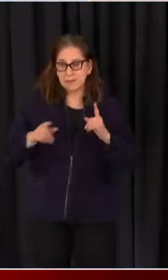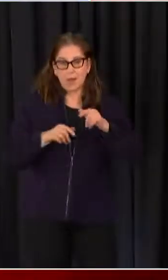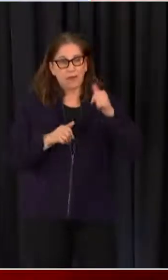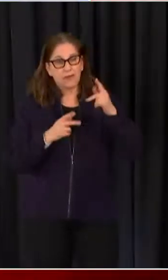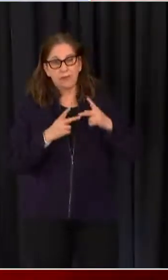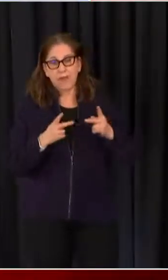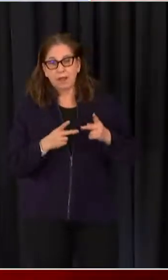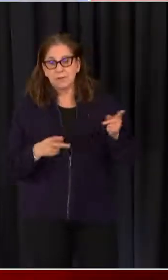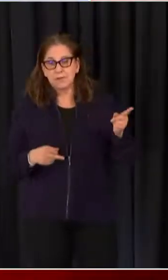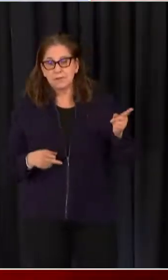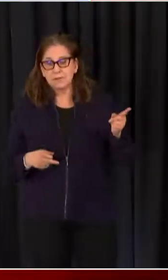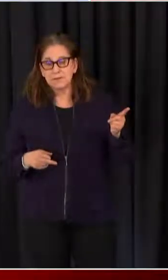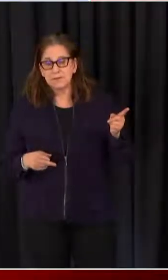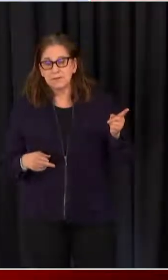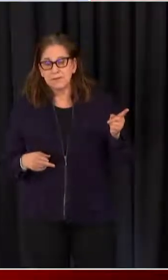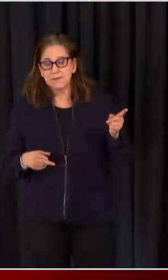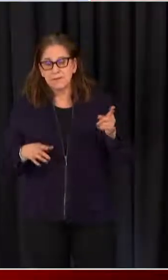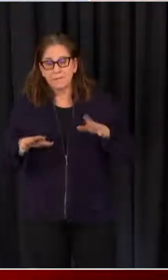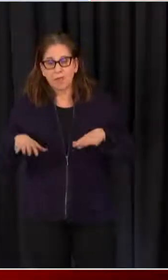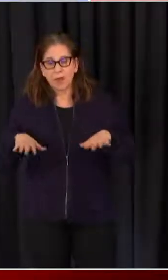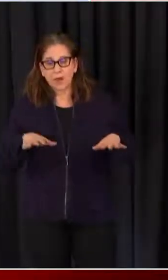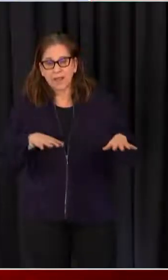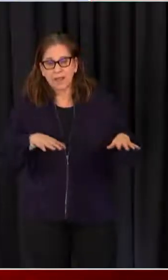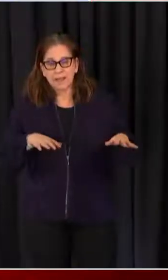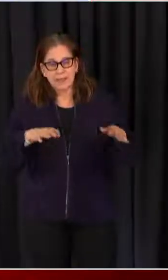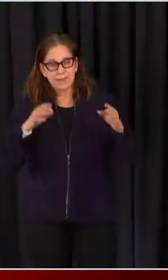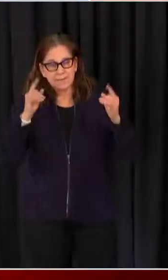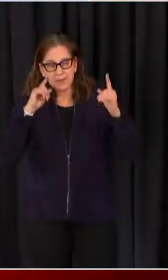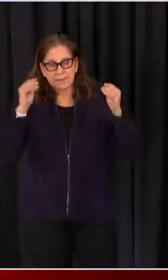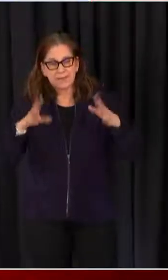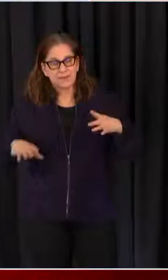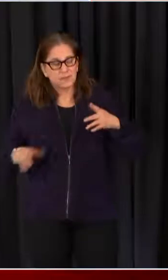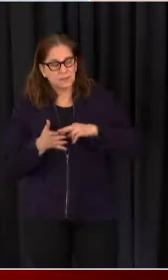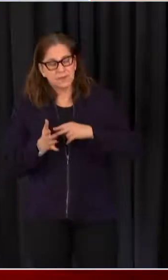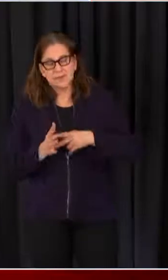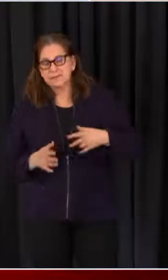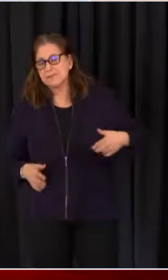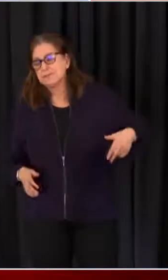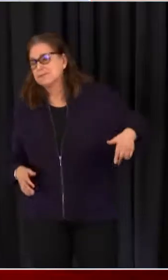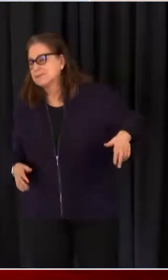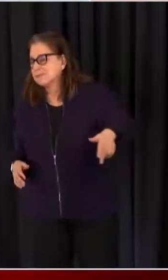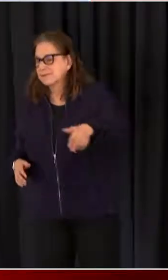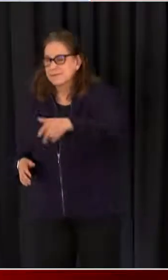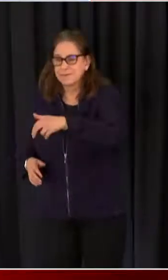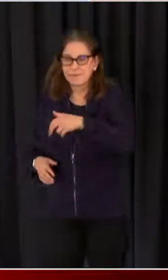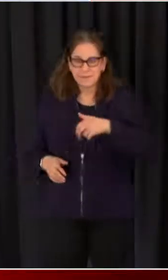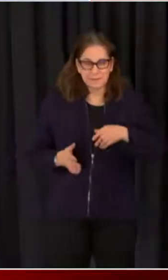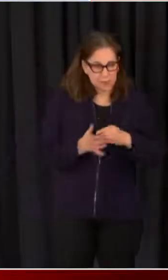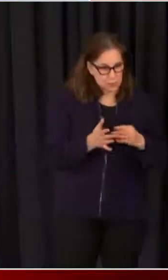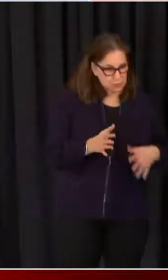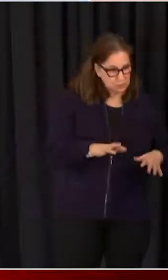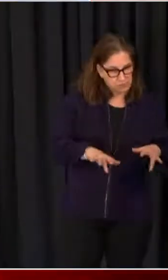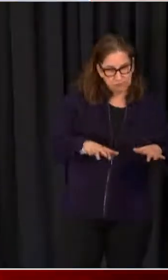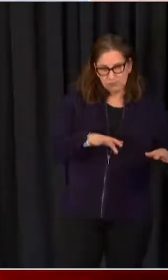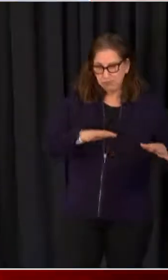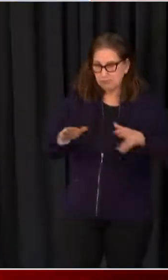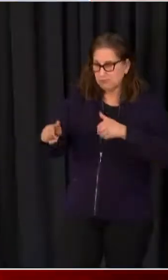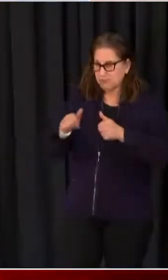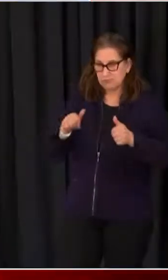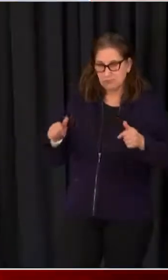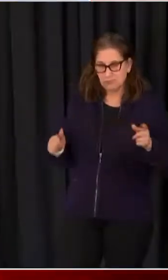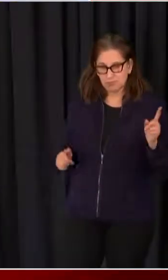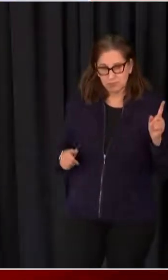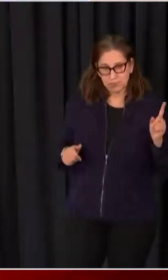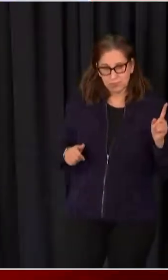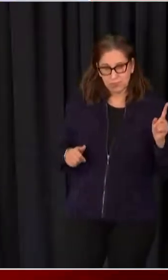floating for teachers, and where children don't mix outside of their cohort, which is when you talk about a traditional high school day, you cannot